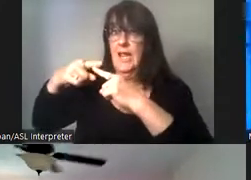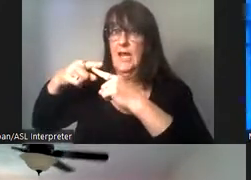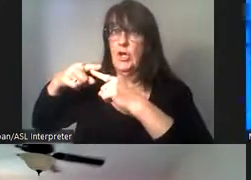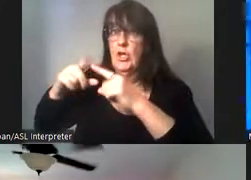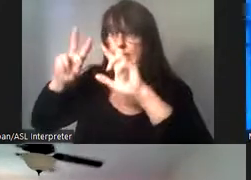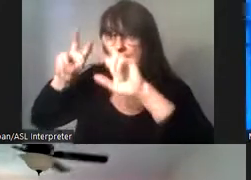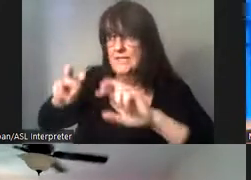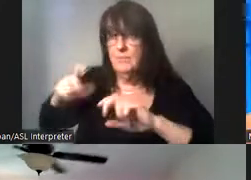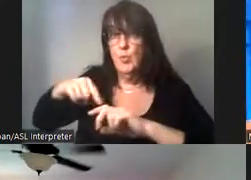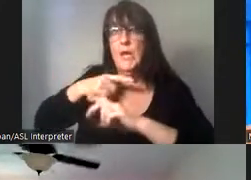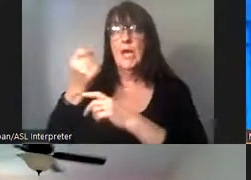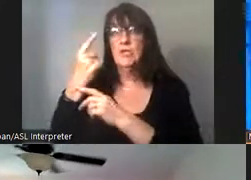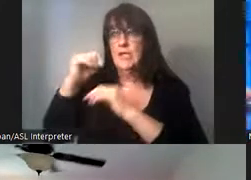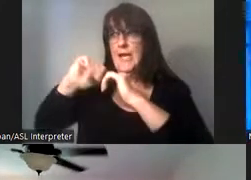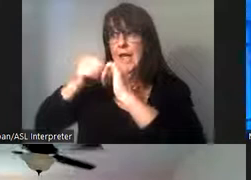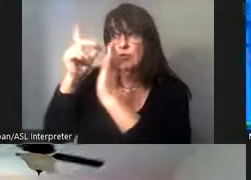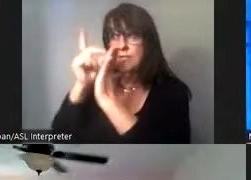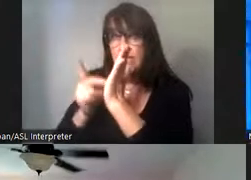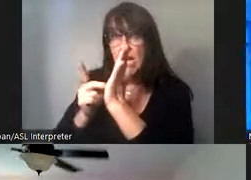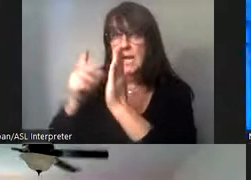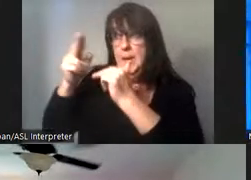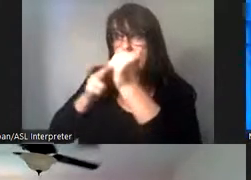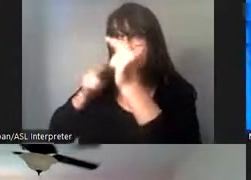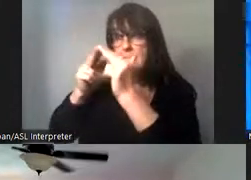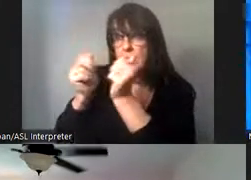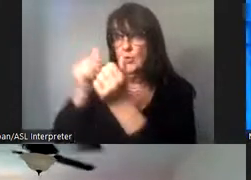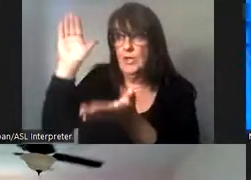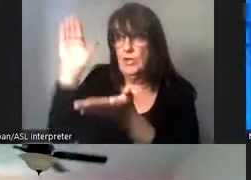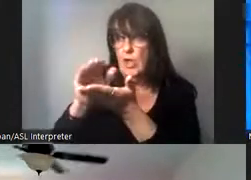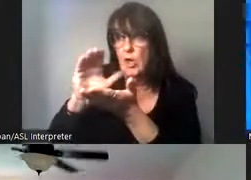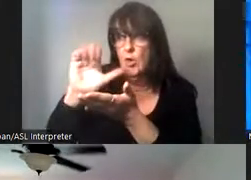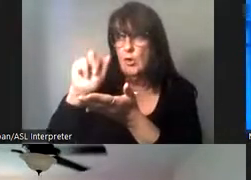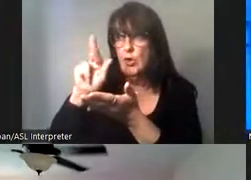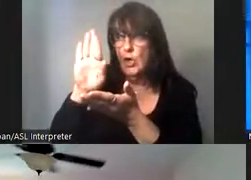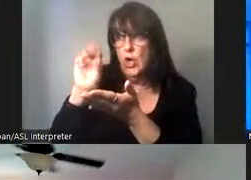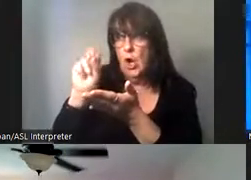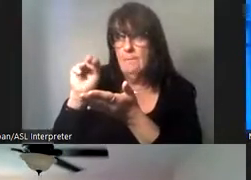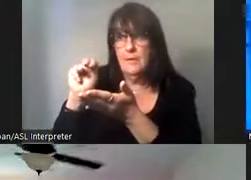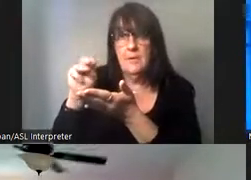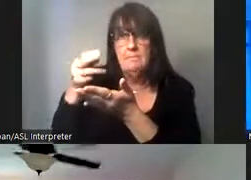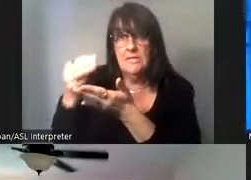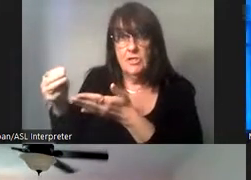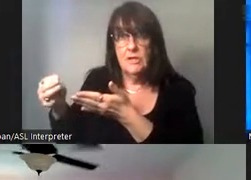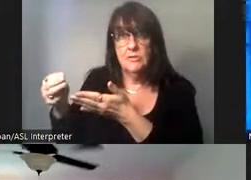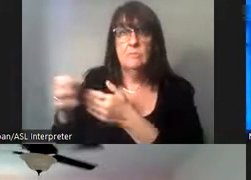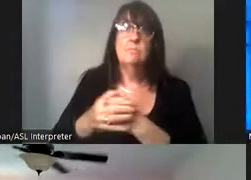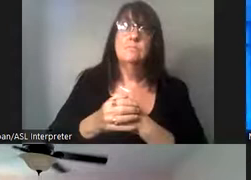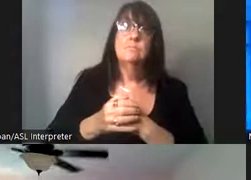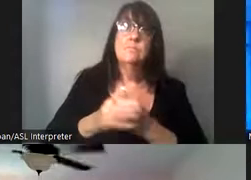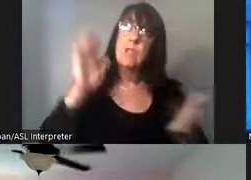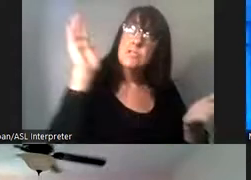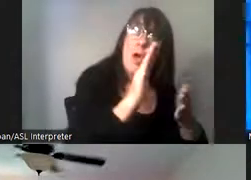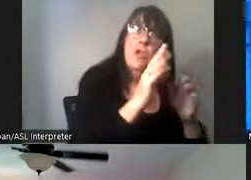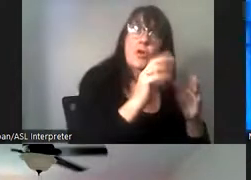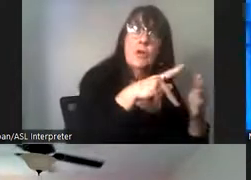that we understand how to design and build with low embodied carbon materials. And then for smaller projects,